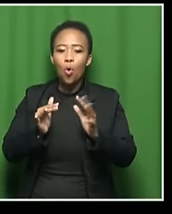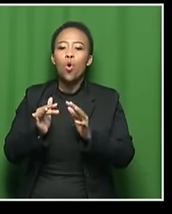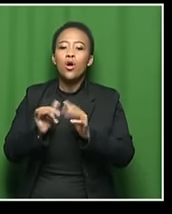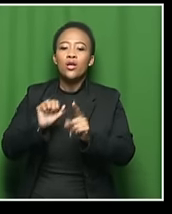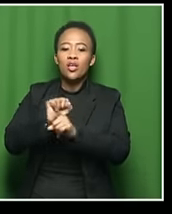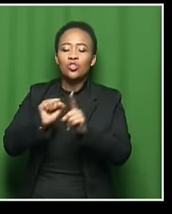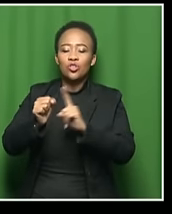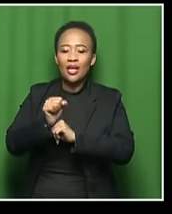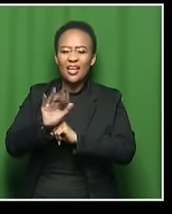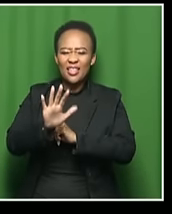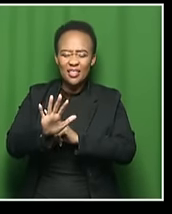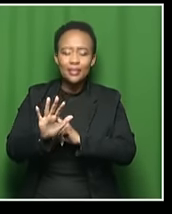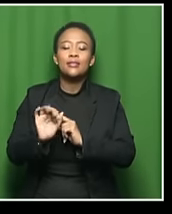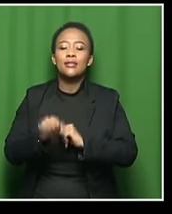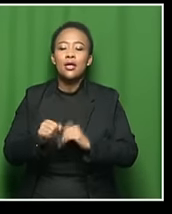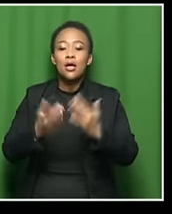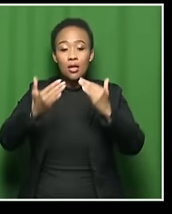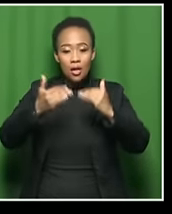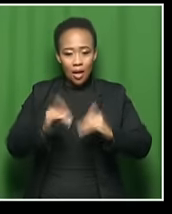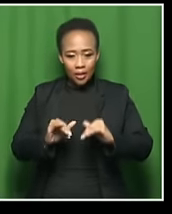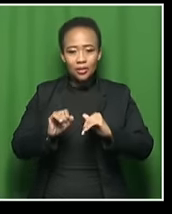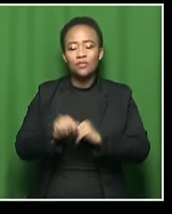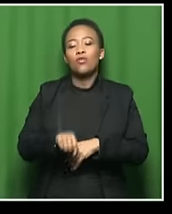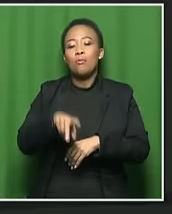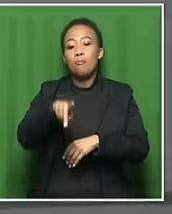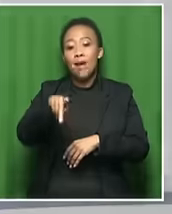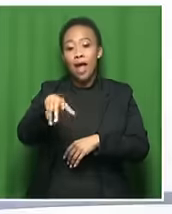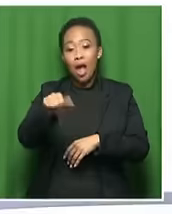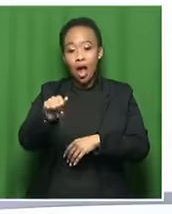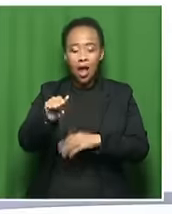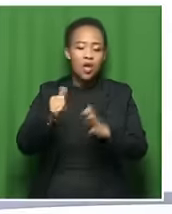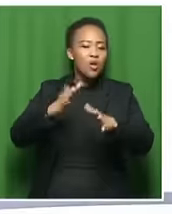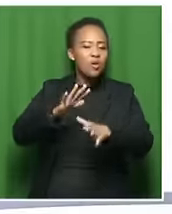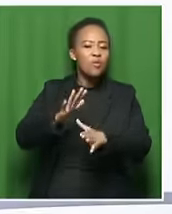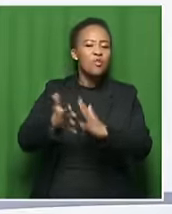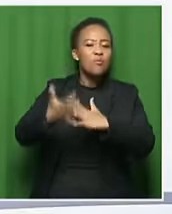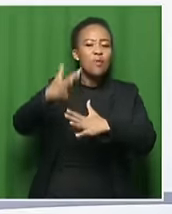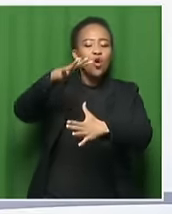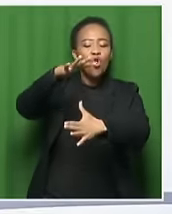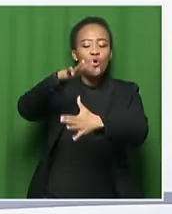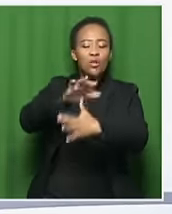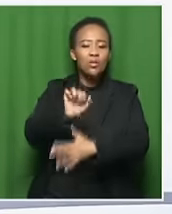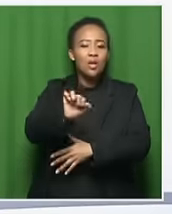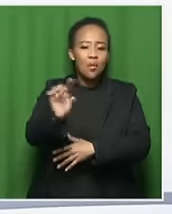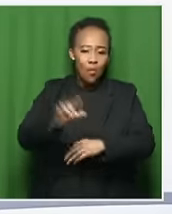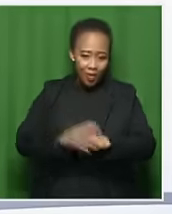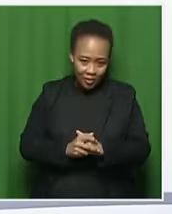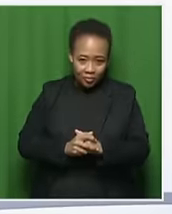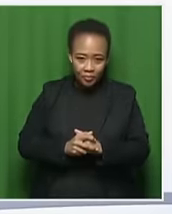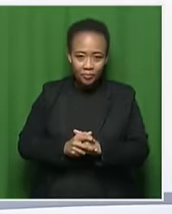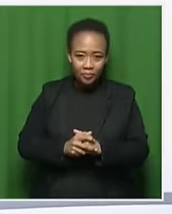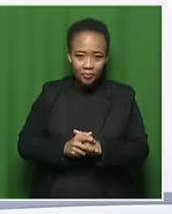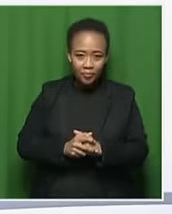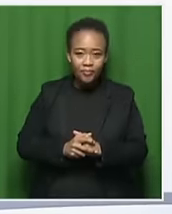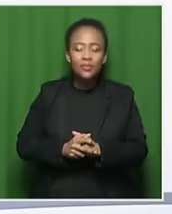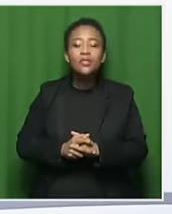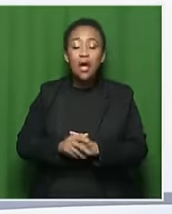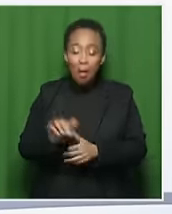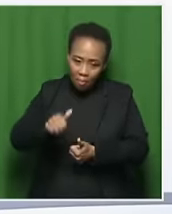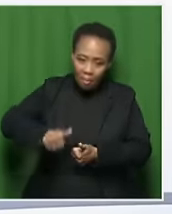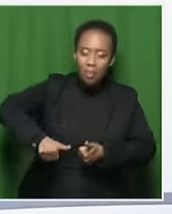to the Patriotic Alliance. So for them, it's all about the return of the death